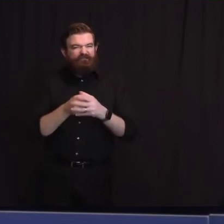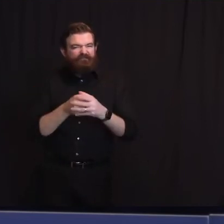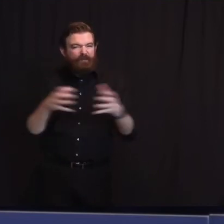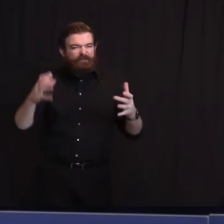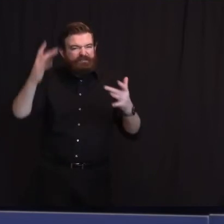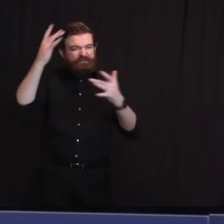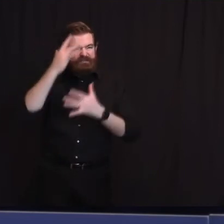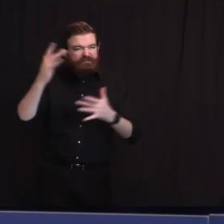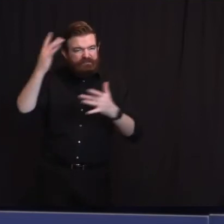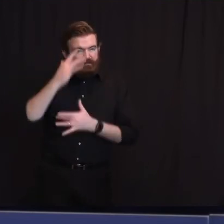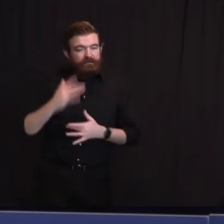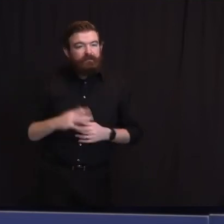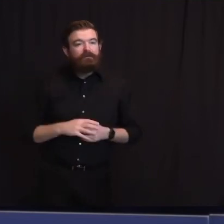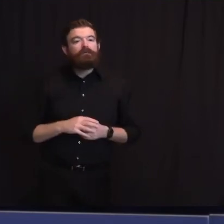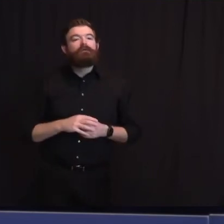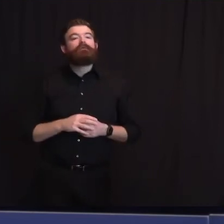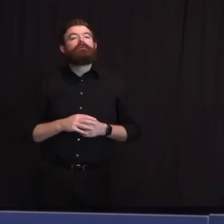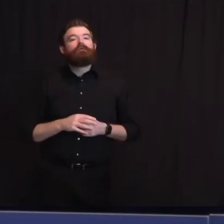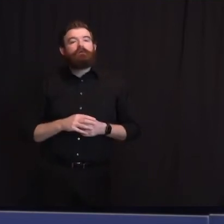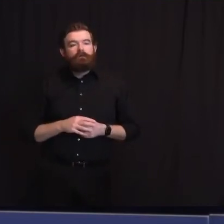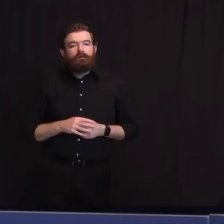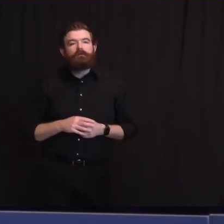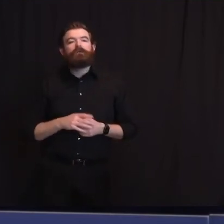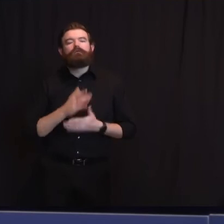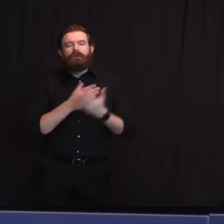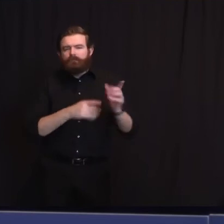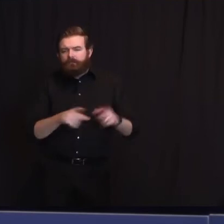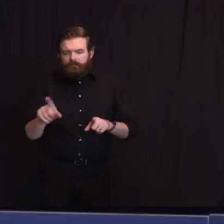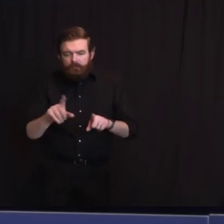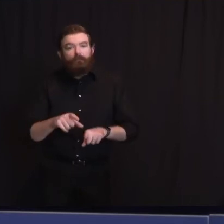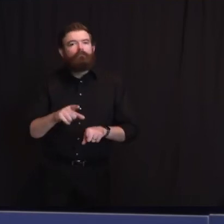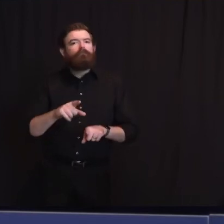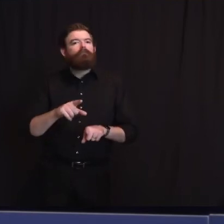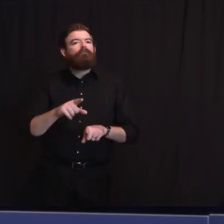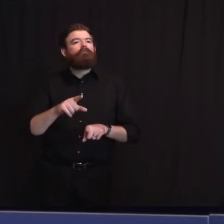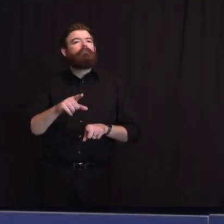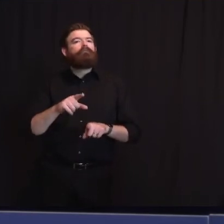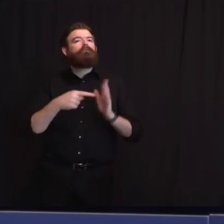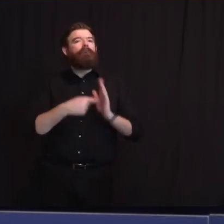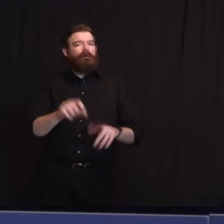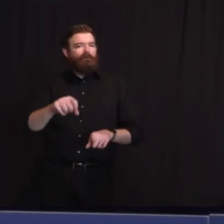that they were positive for COVID-19 exposure within 4 weeks prior to symptoms.